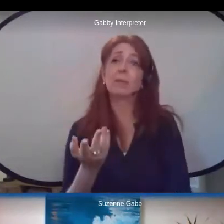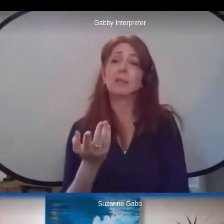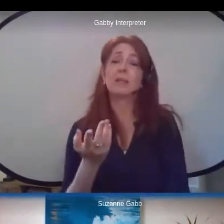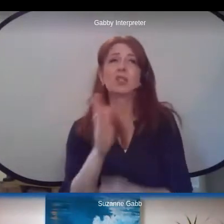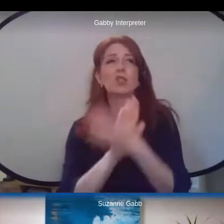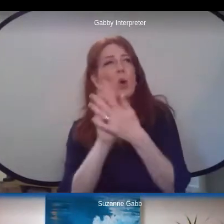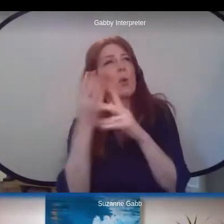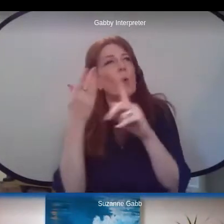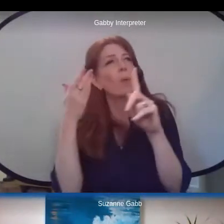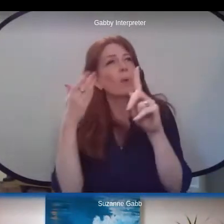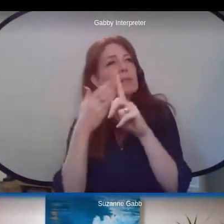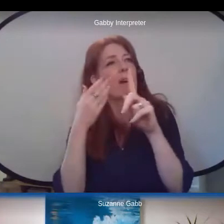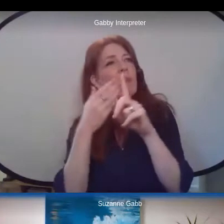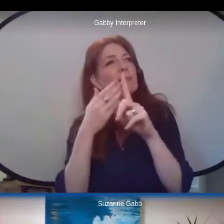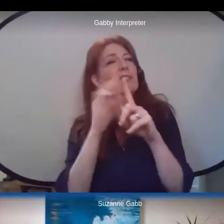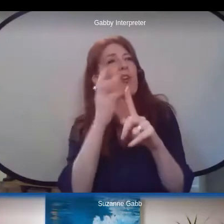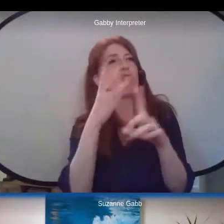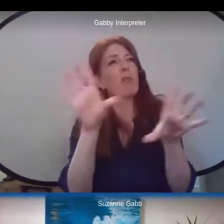targeted third-party